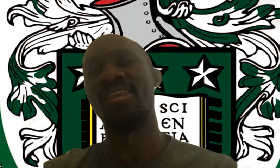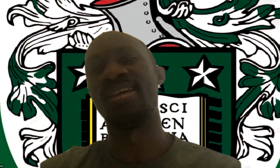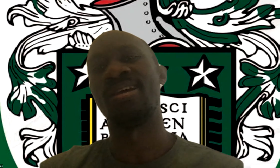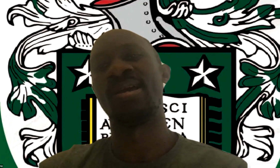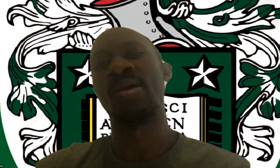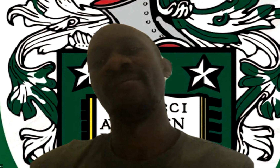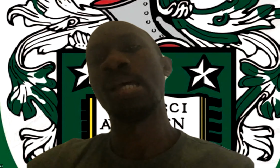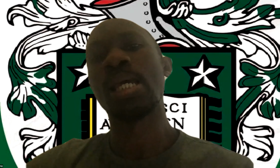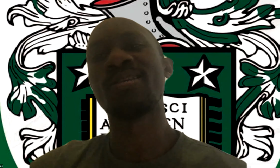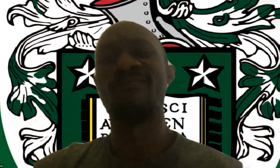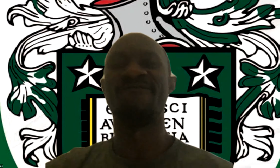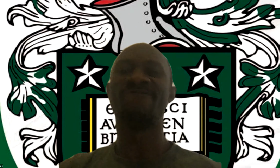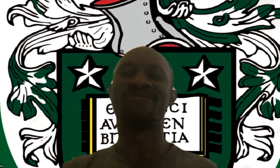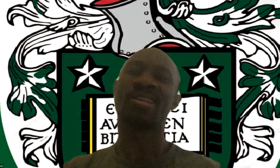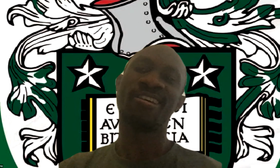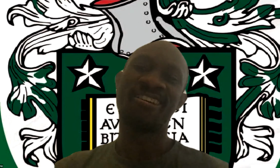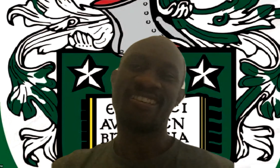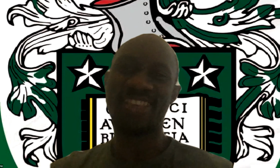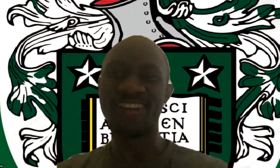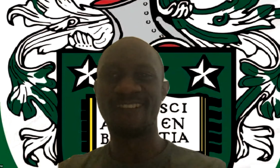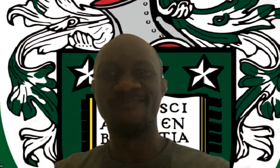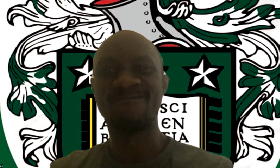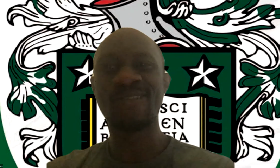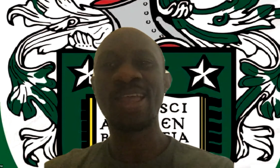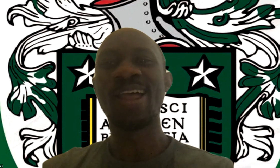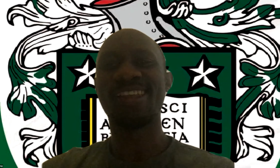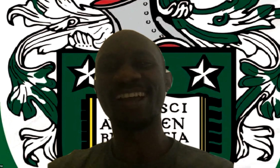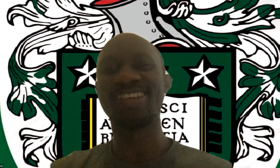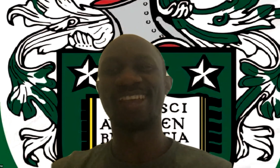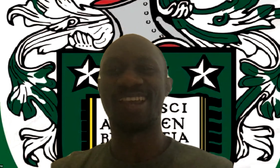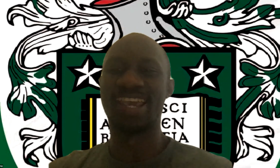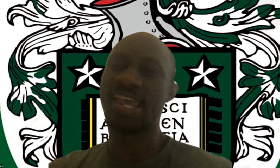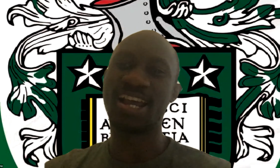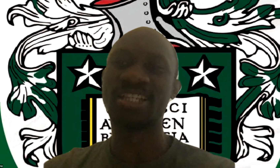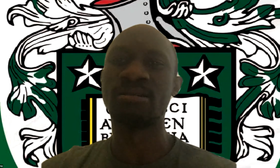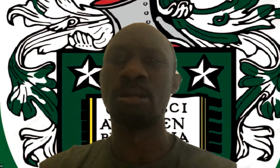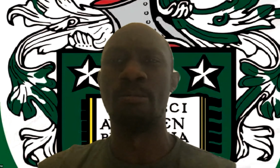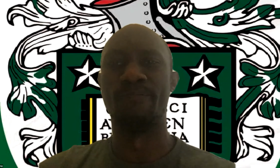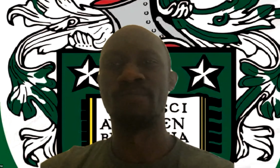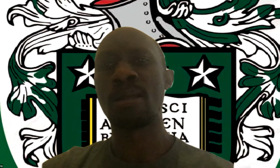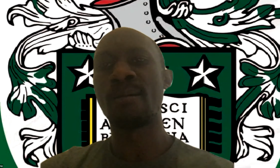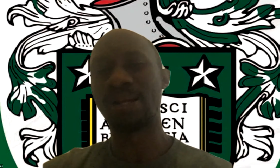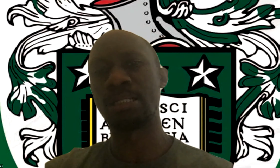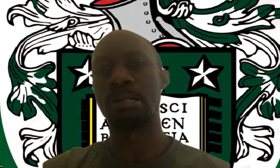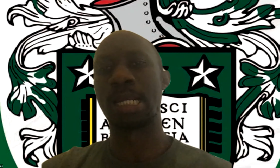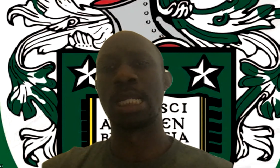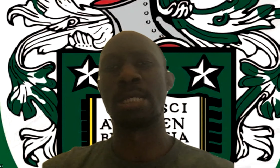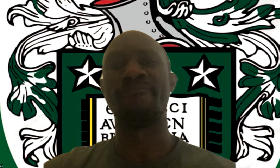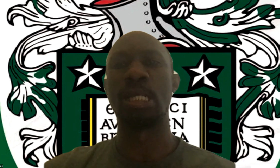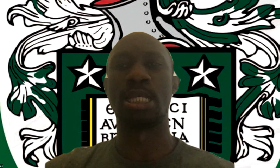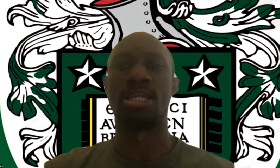need. So, thank you. That's the key as from persons